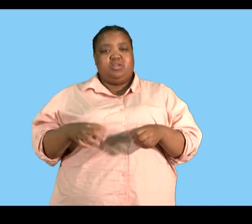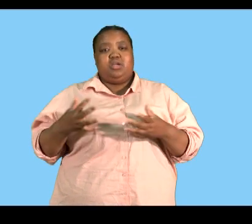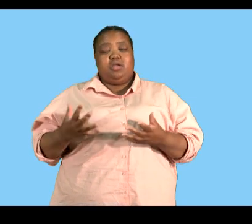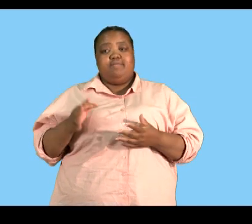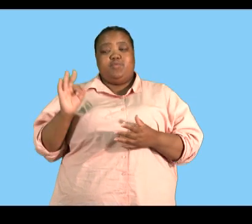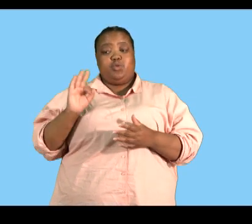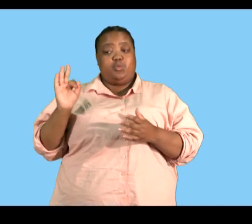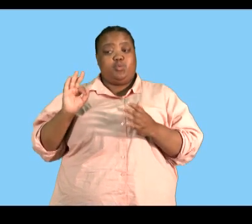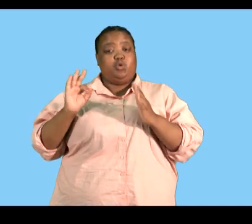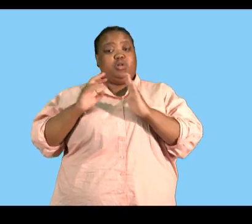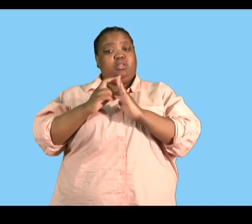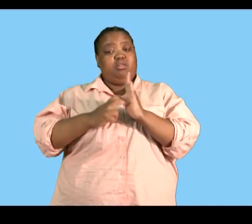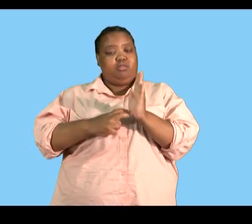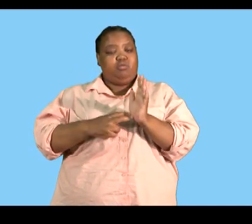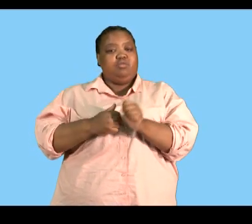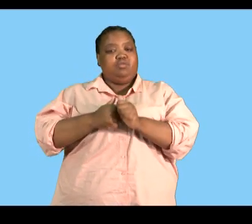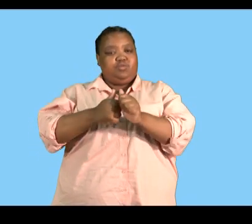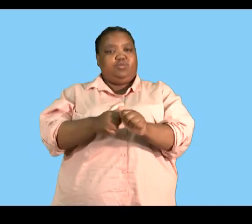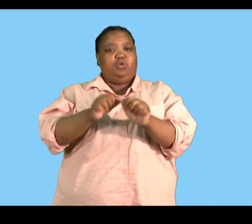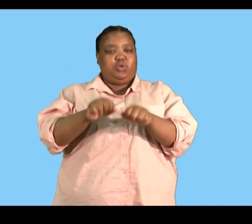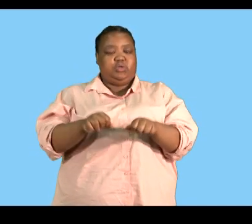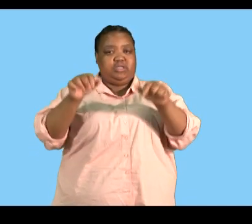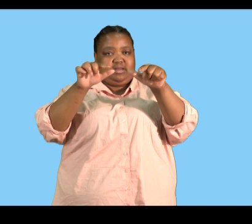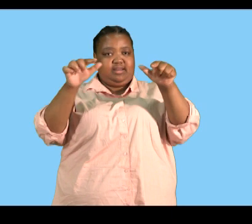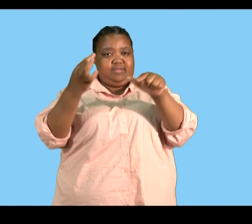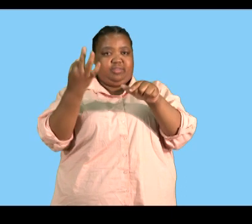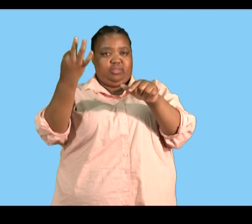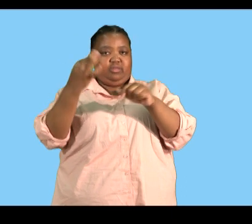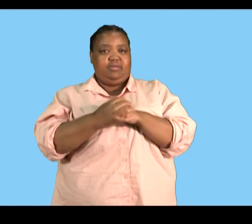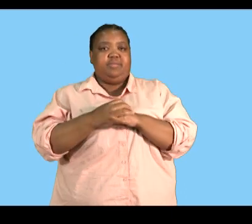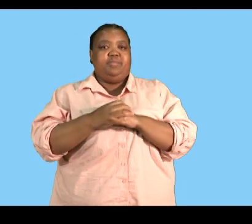and calculate. With level 3,